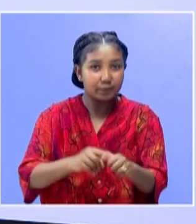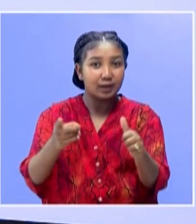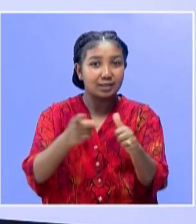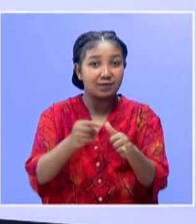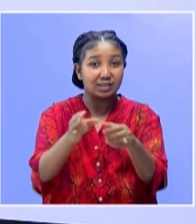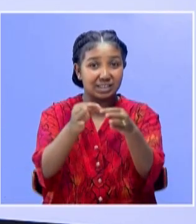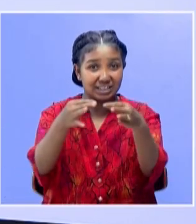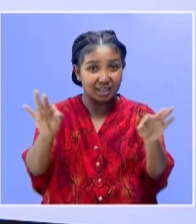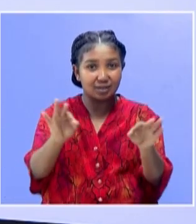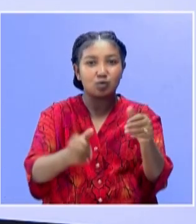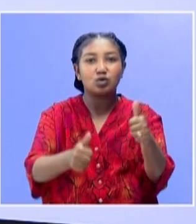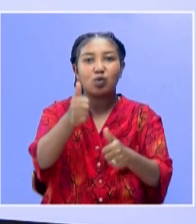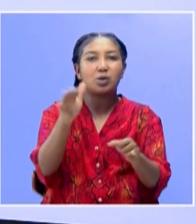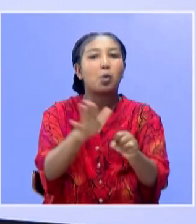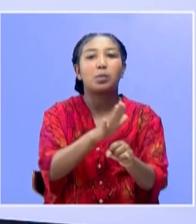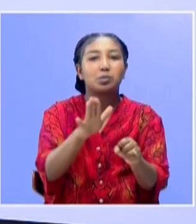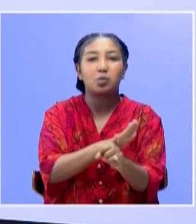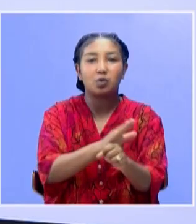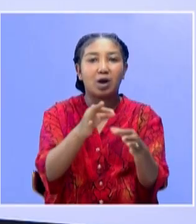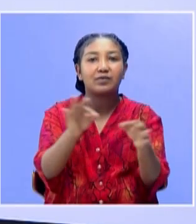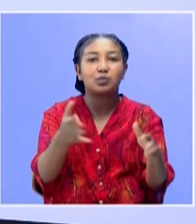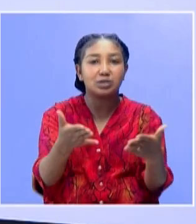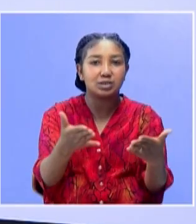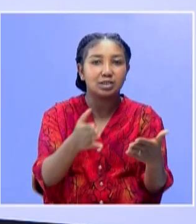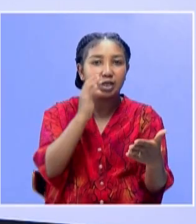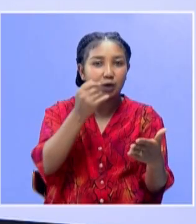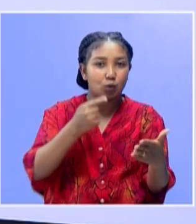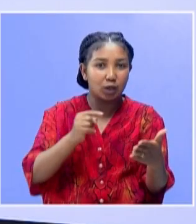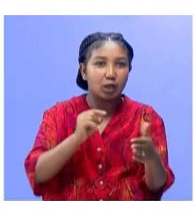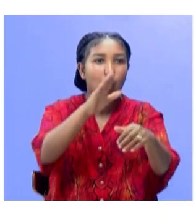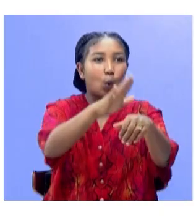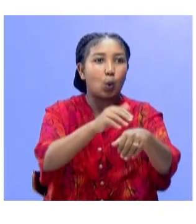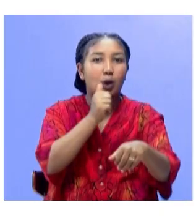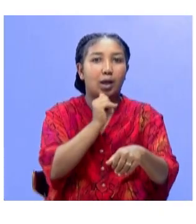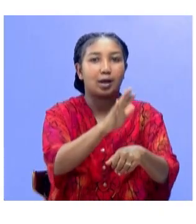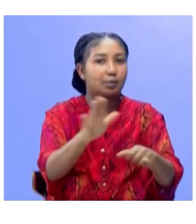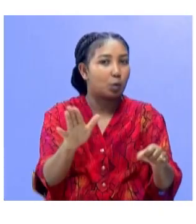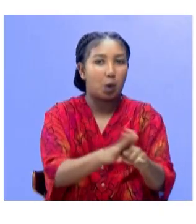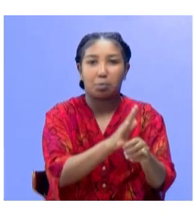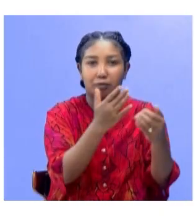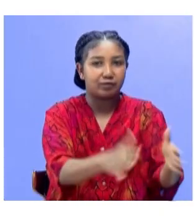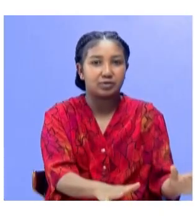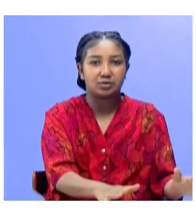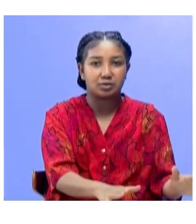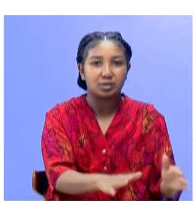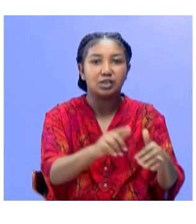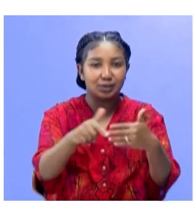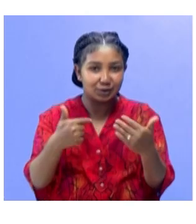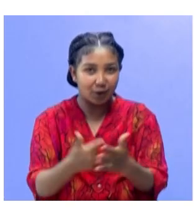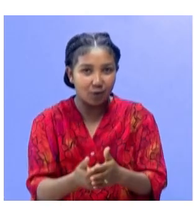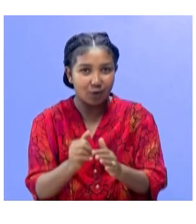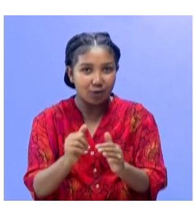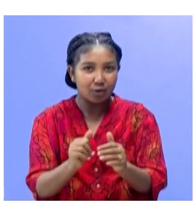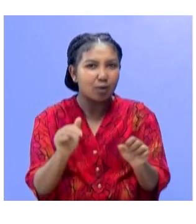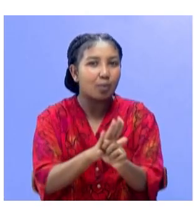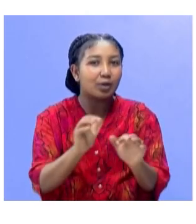first sentence, which one is complete? Look, if we call her, this is complete. Now, how is